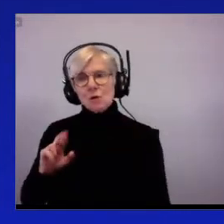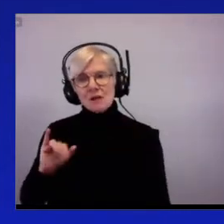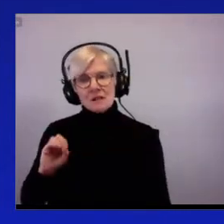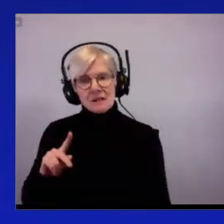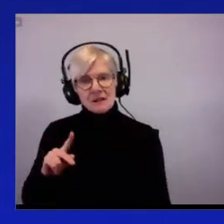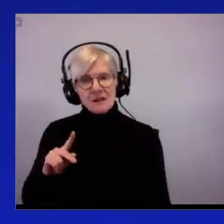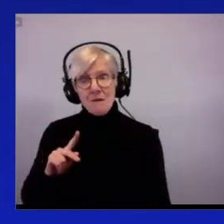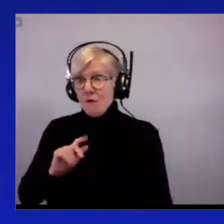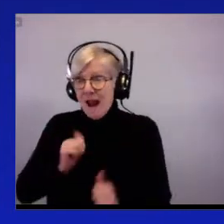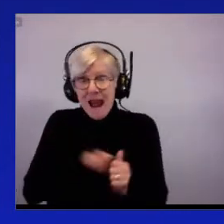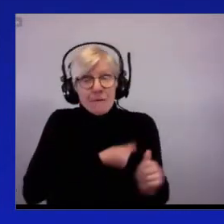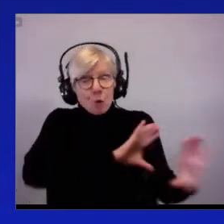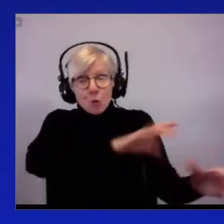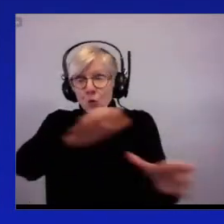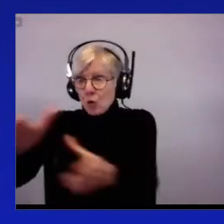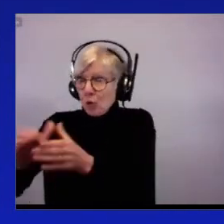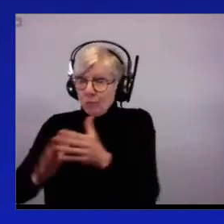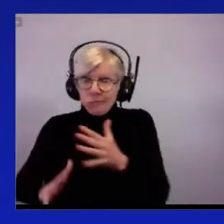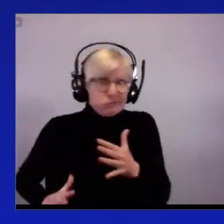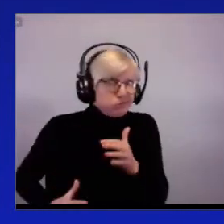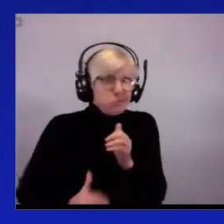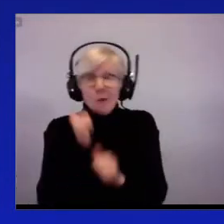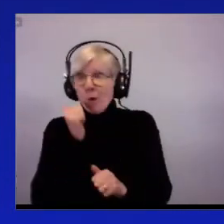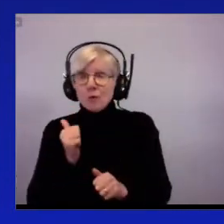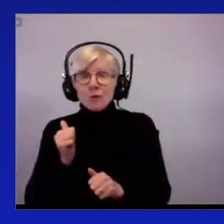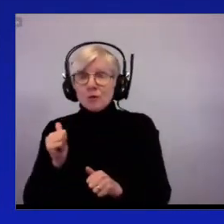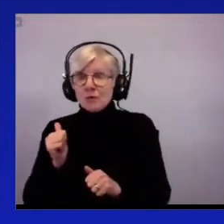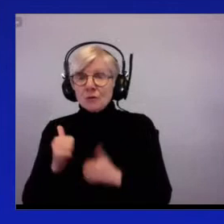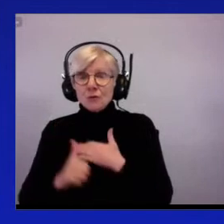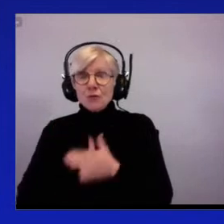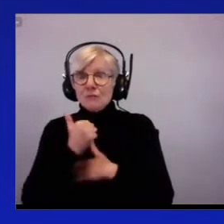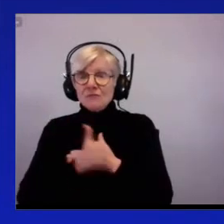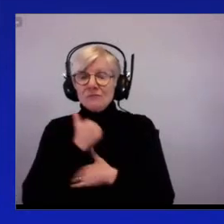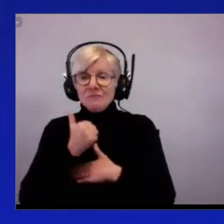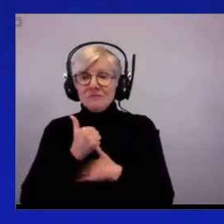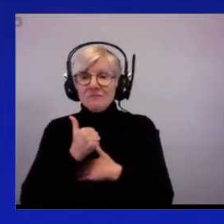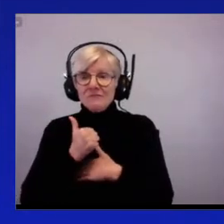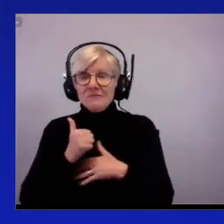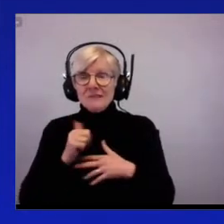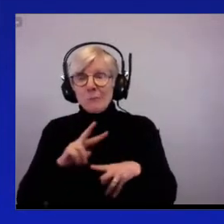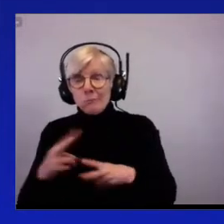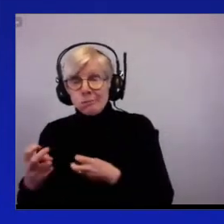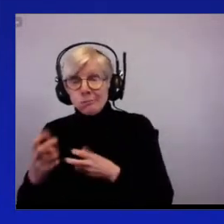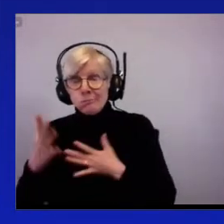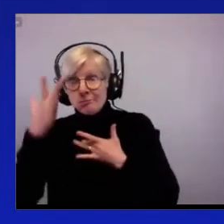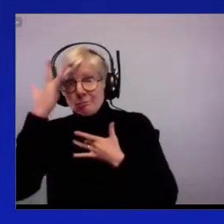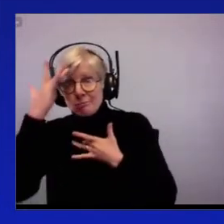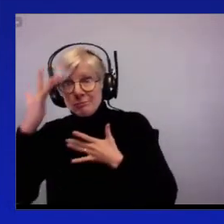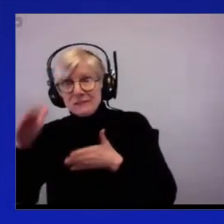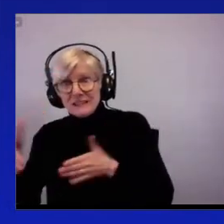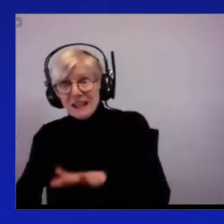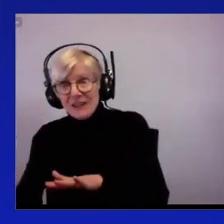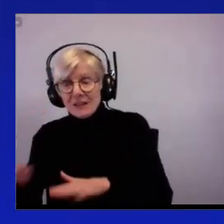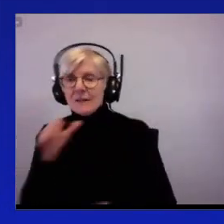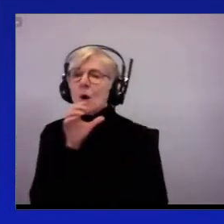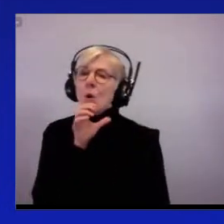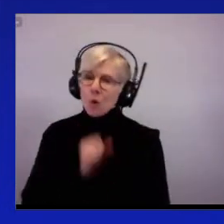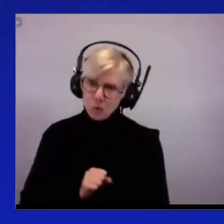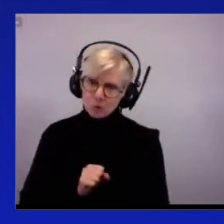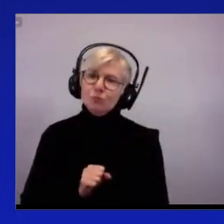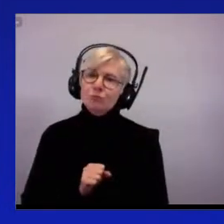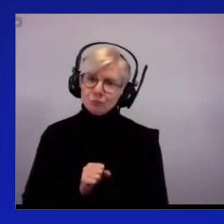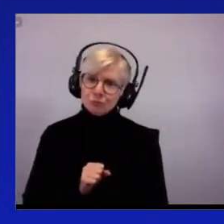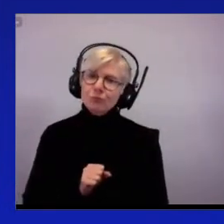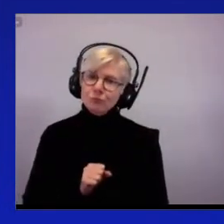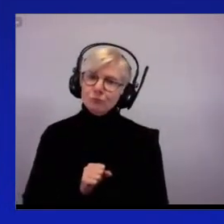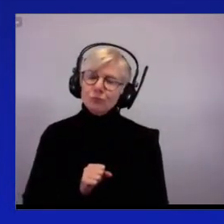in order to really tackle where hospitalizations and deaths are occurring. Okay, excellent. Thank you. That's